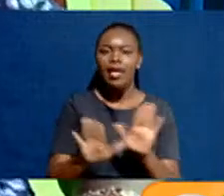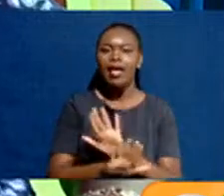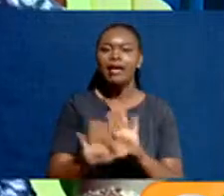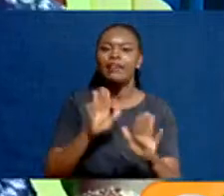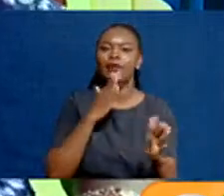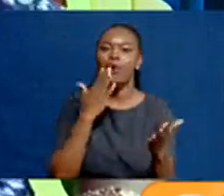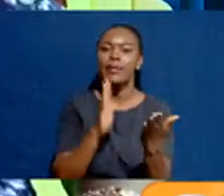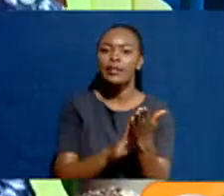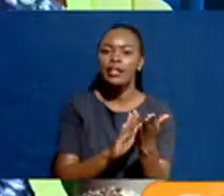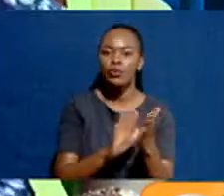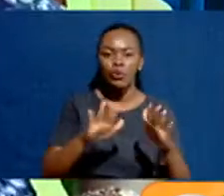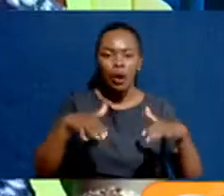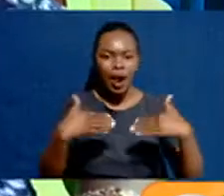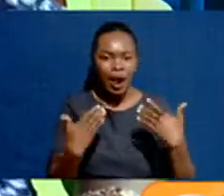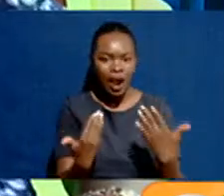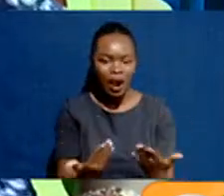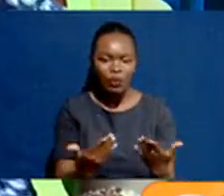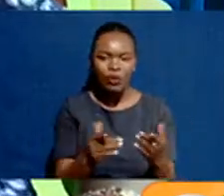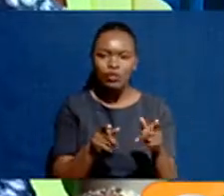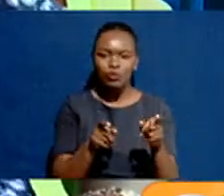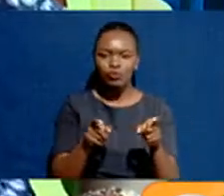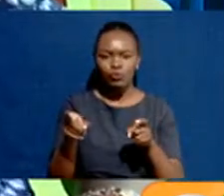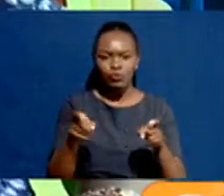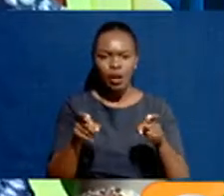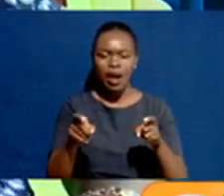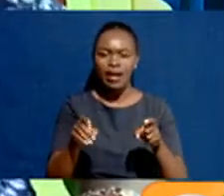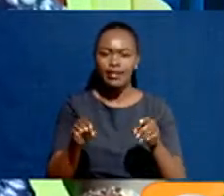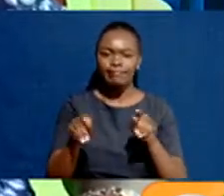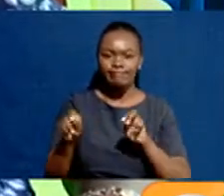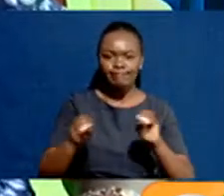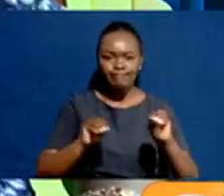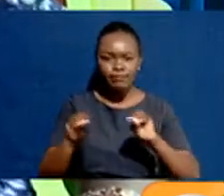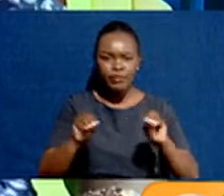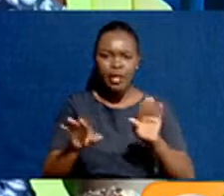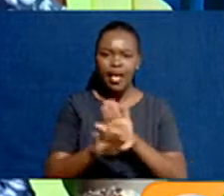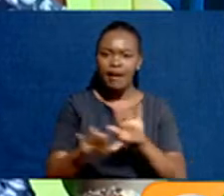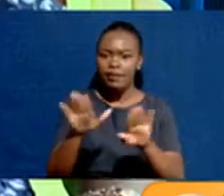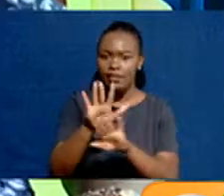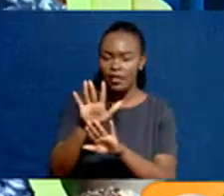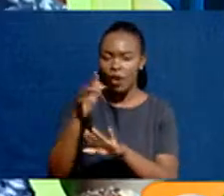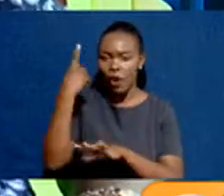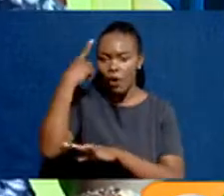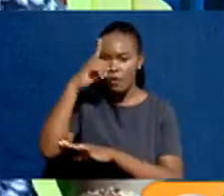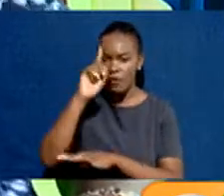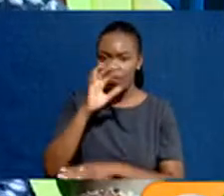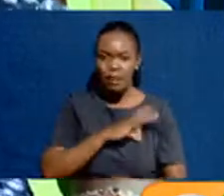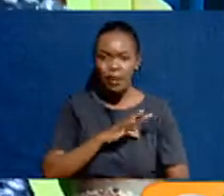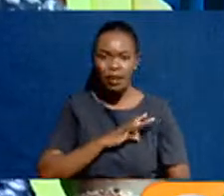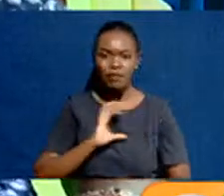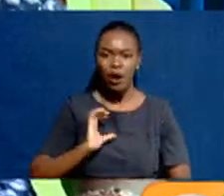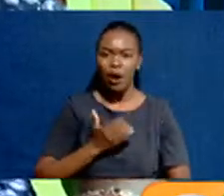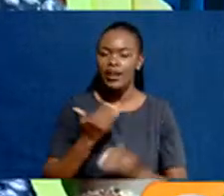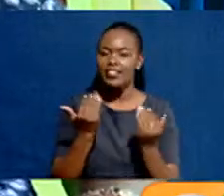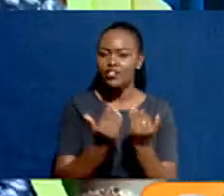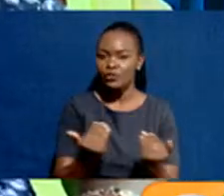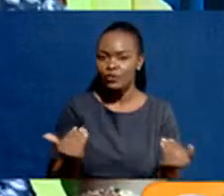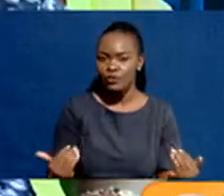how to re-engineer the whole educational sector for the purpose of our children and for prosperity,